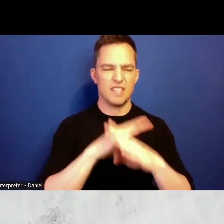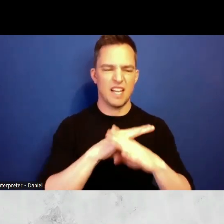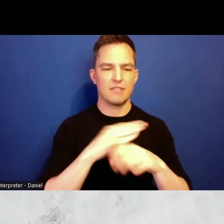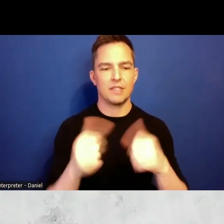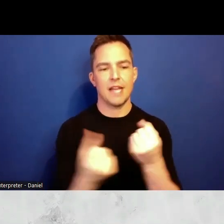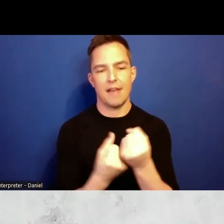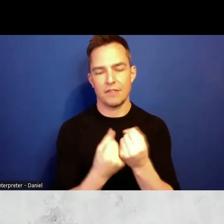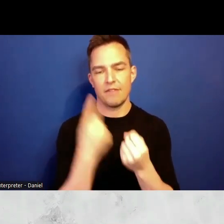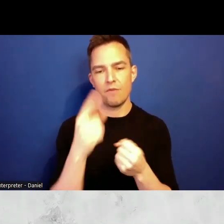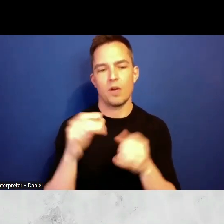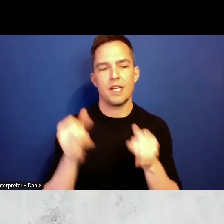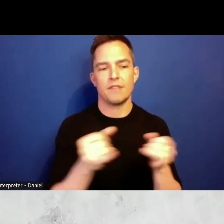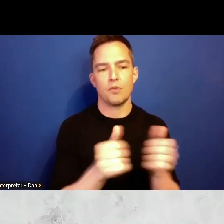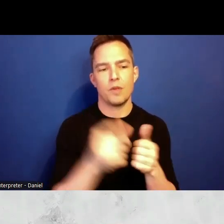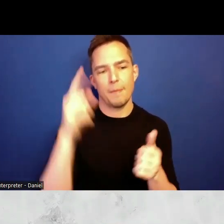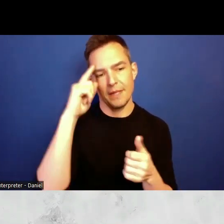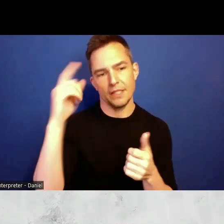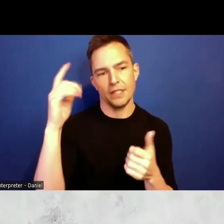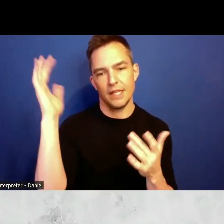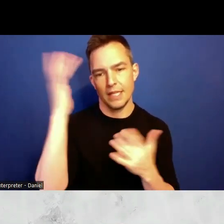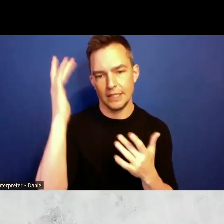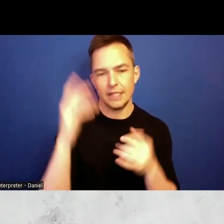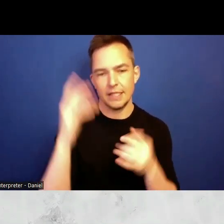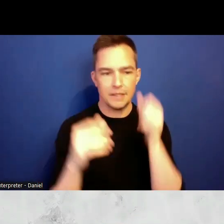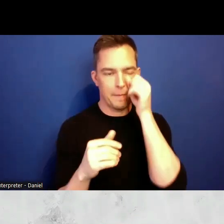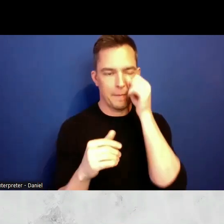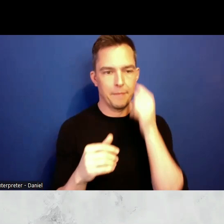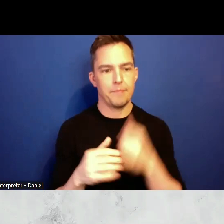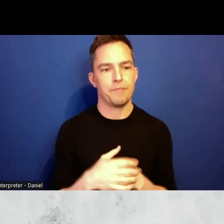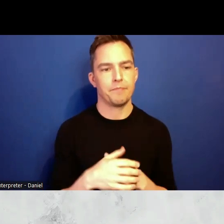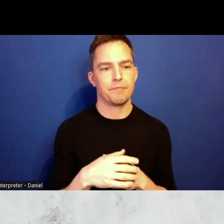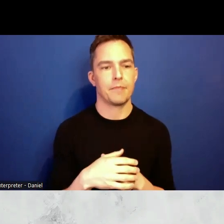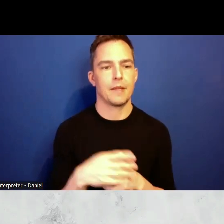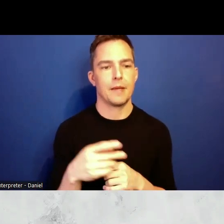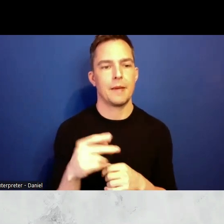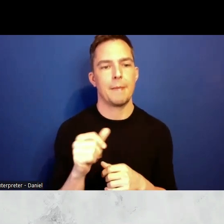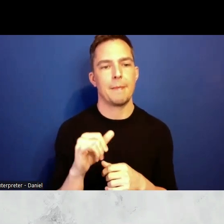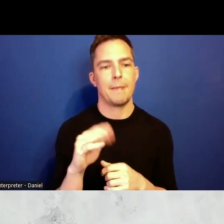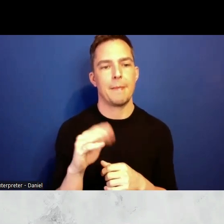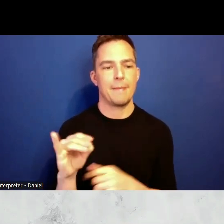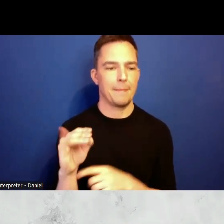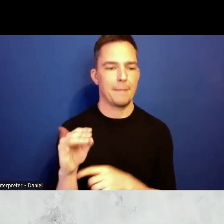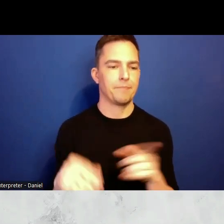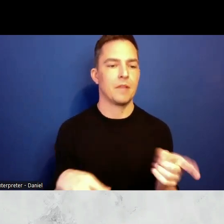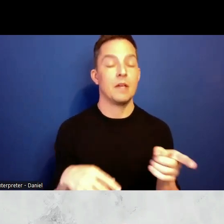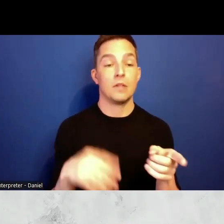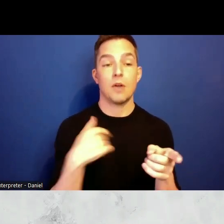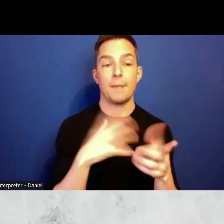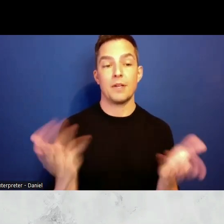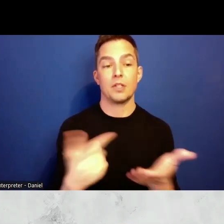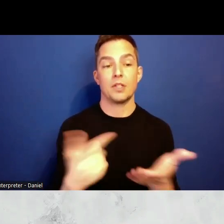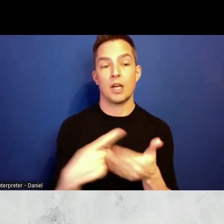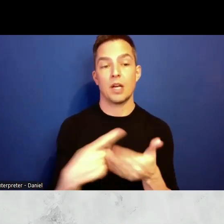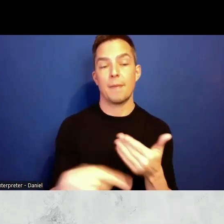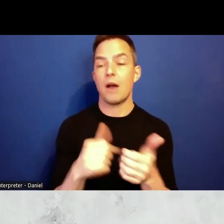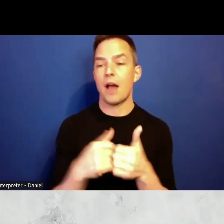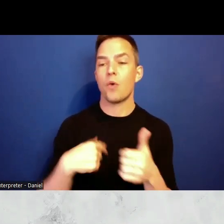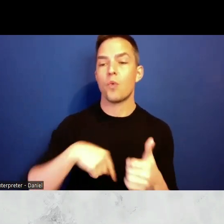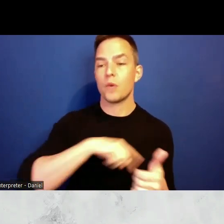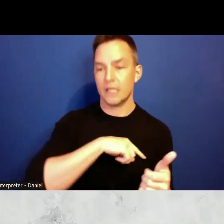for Individuals with Mental Illness. So I am here to talk a little bit about how we